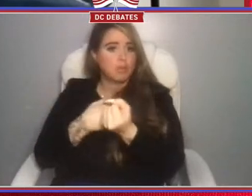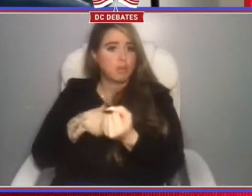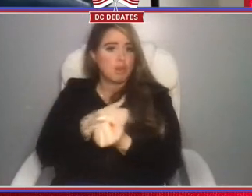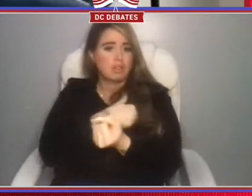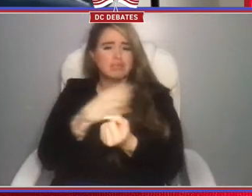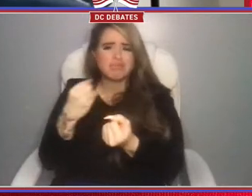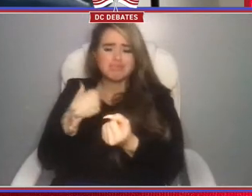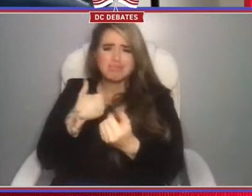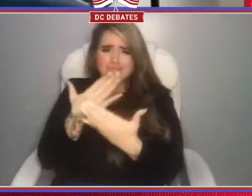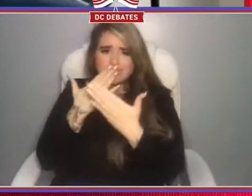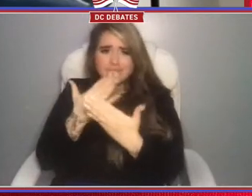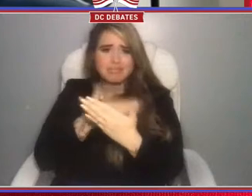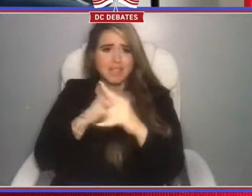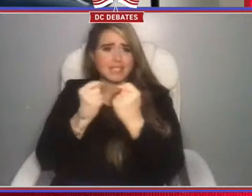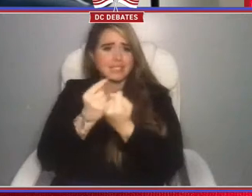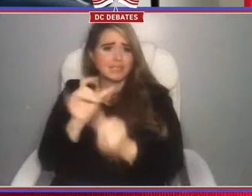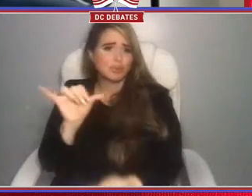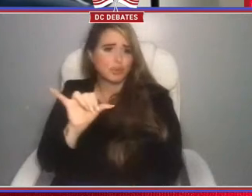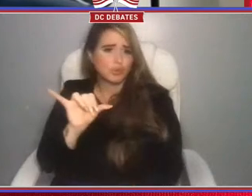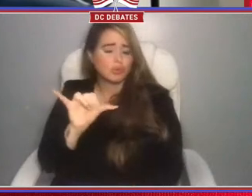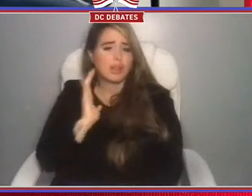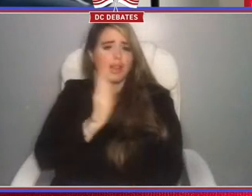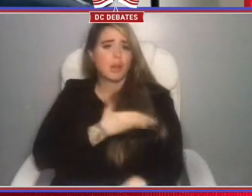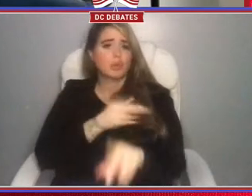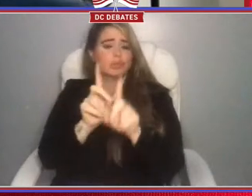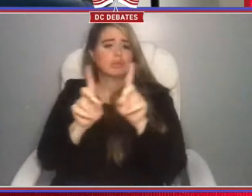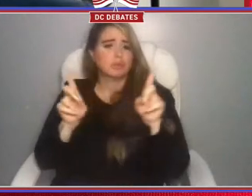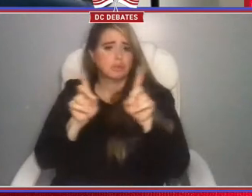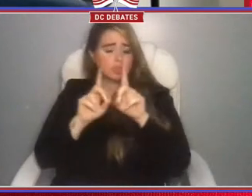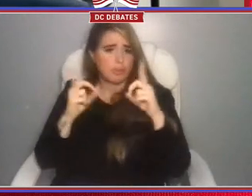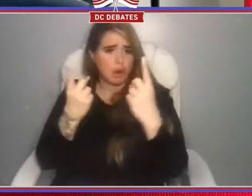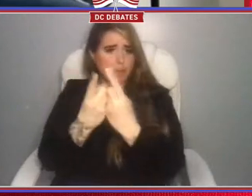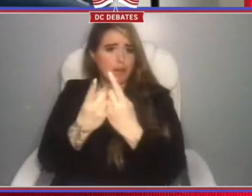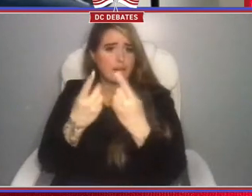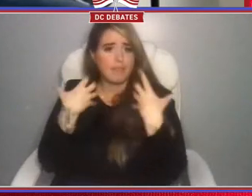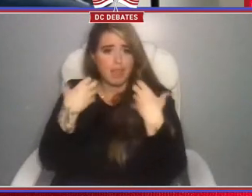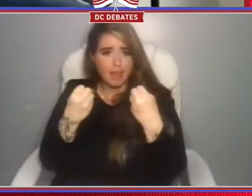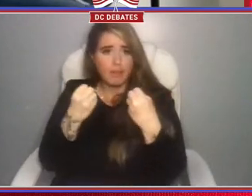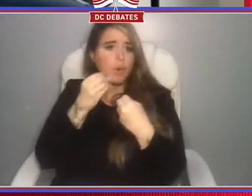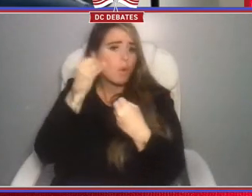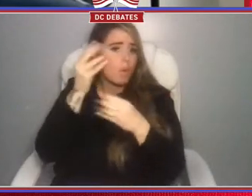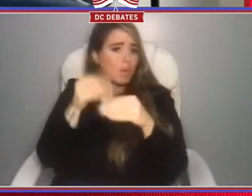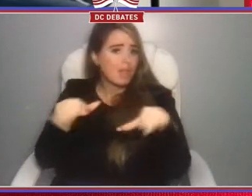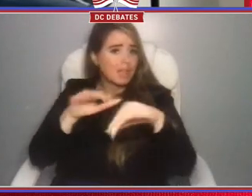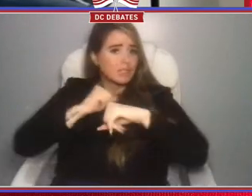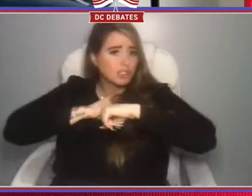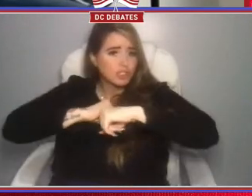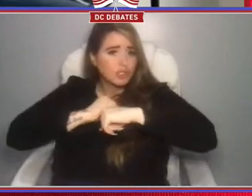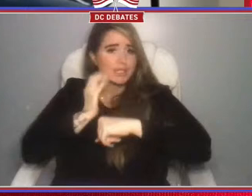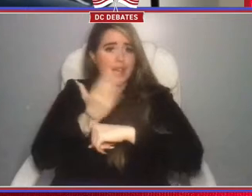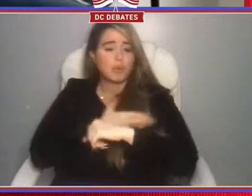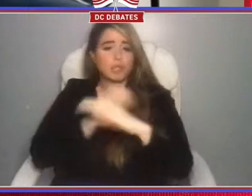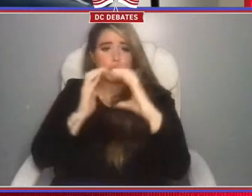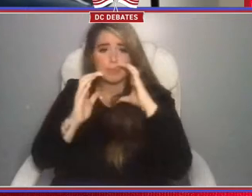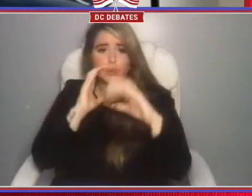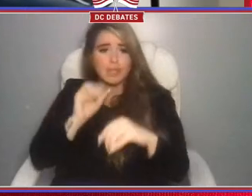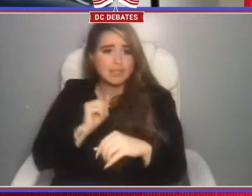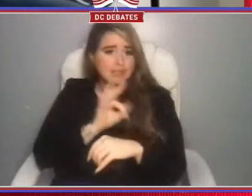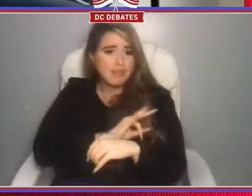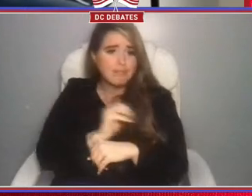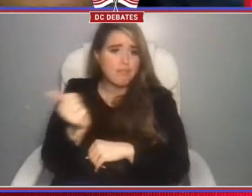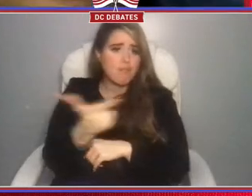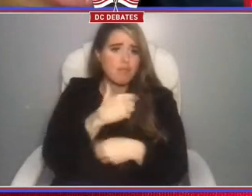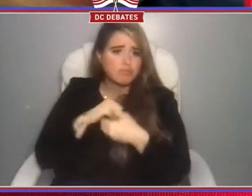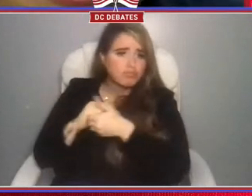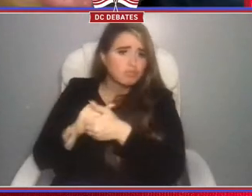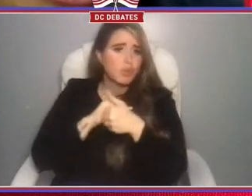my team, our Department of Health, Homeland Security, our communication staff. Everybody stuck together to